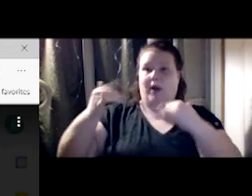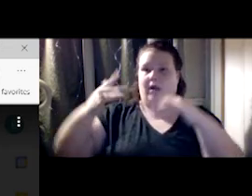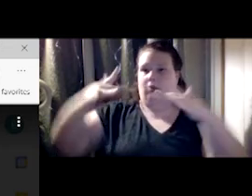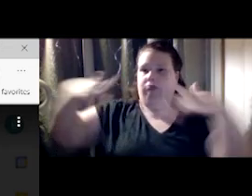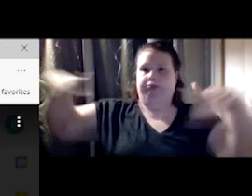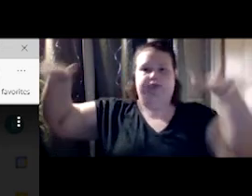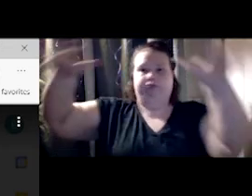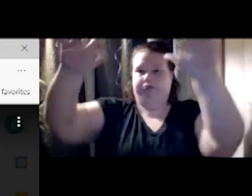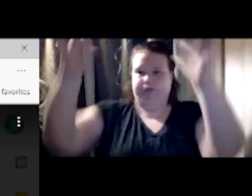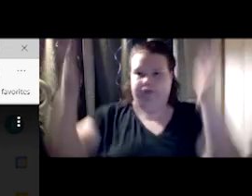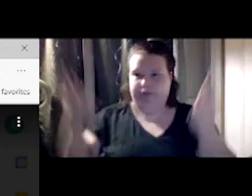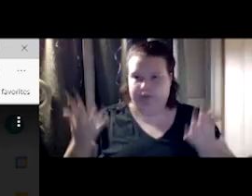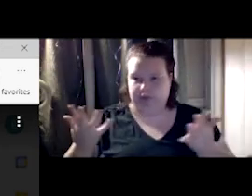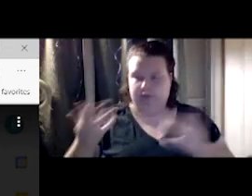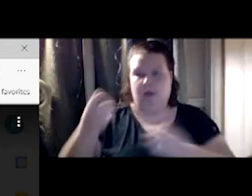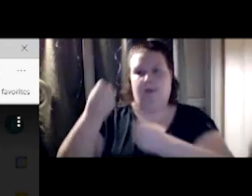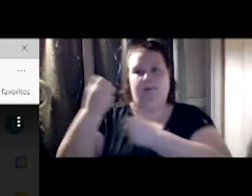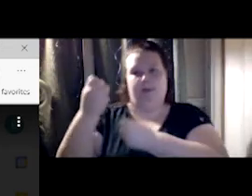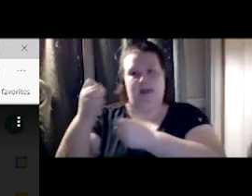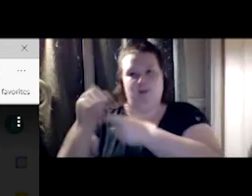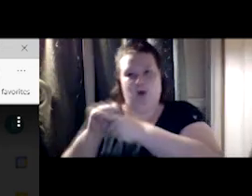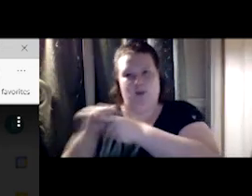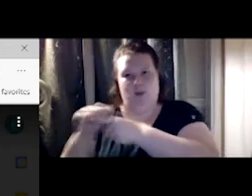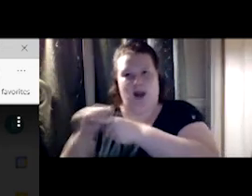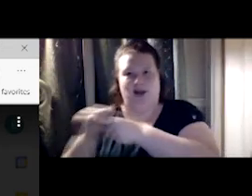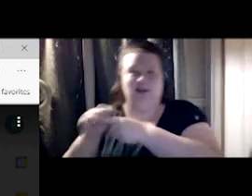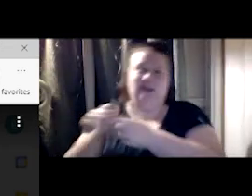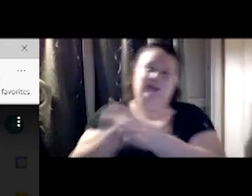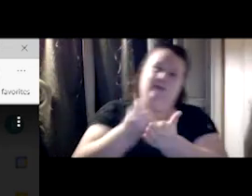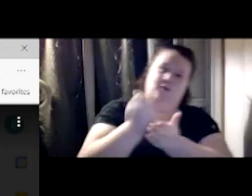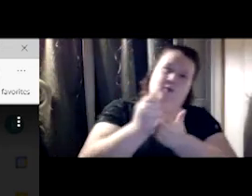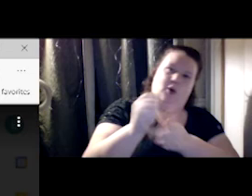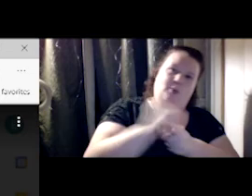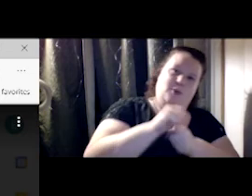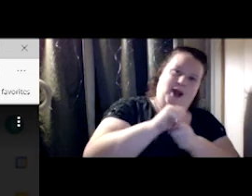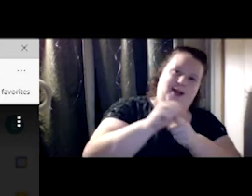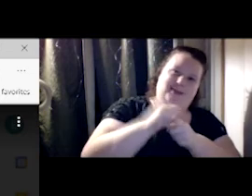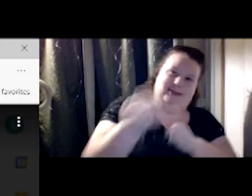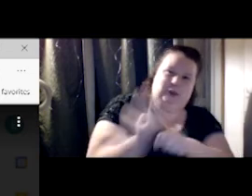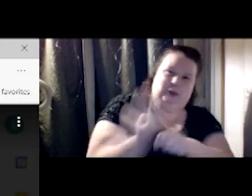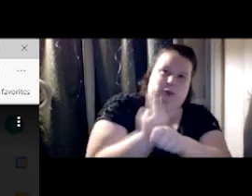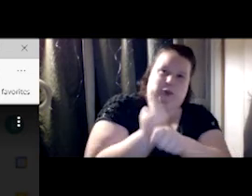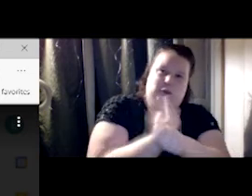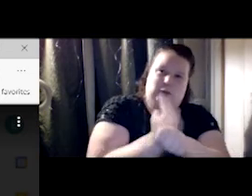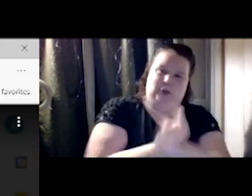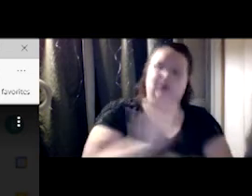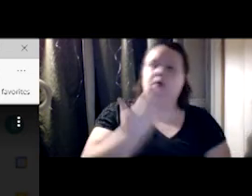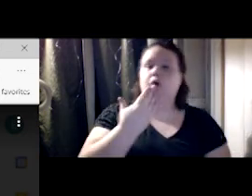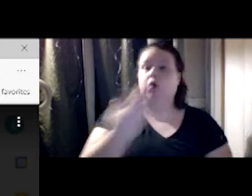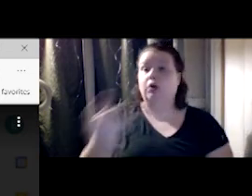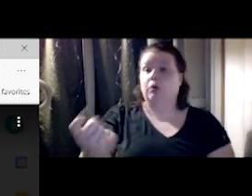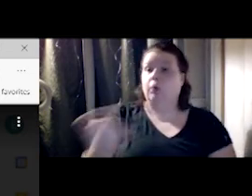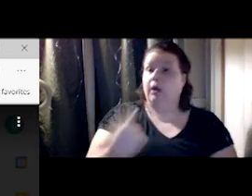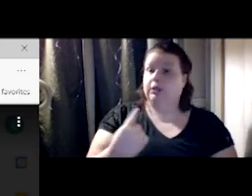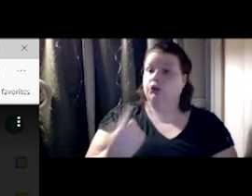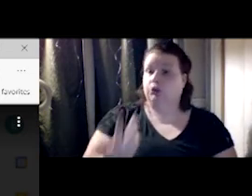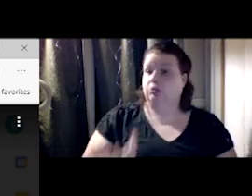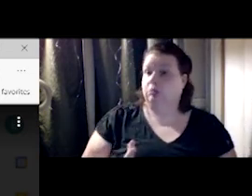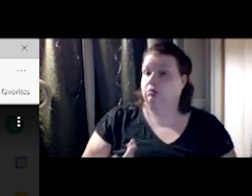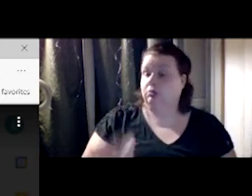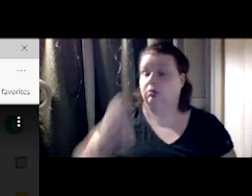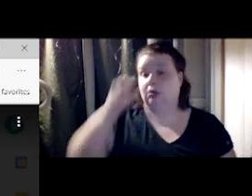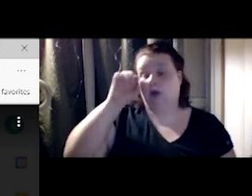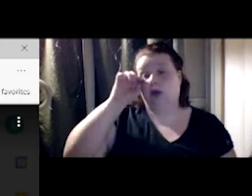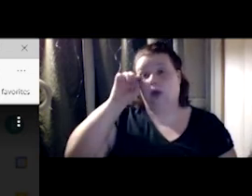football practice fields, and there's a baseball practice field over there as well. So that's a good question. But the Paul